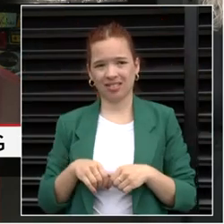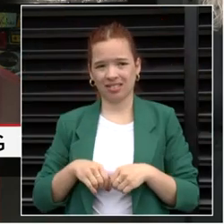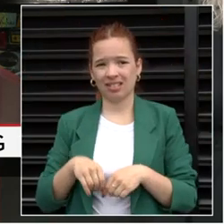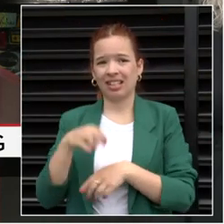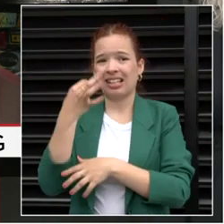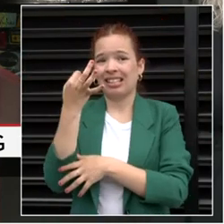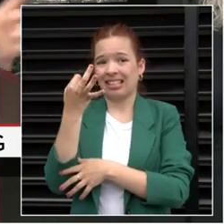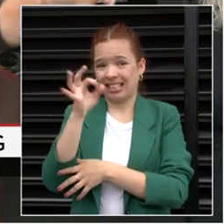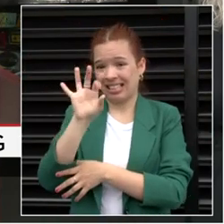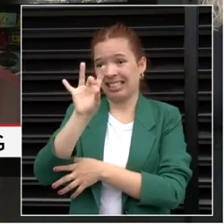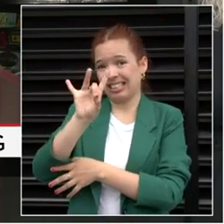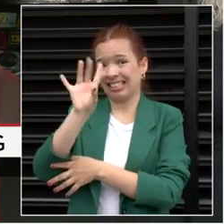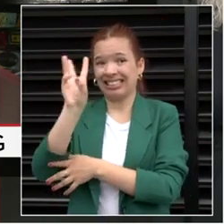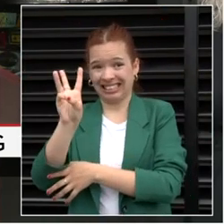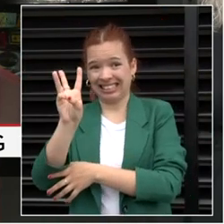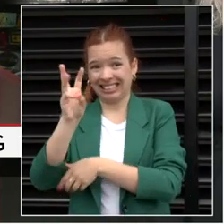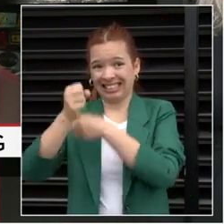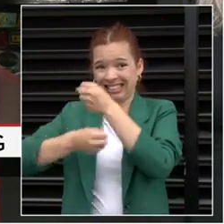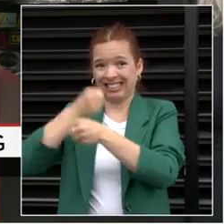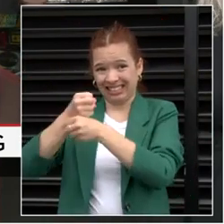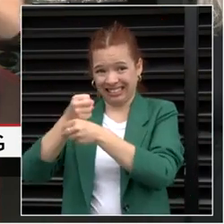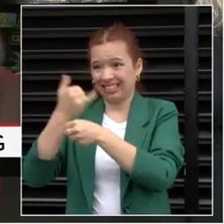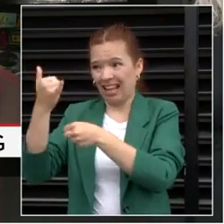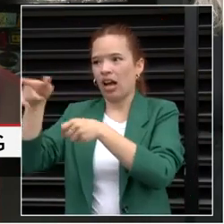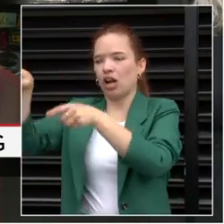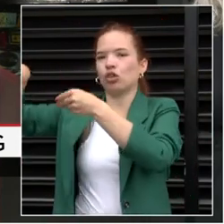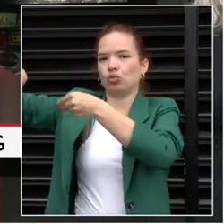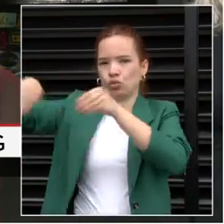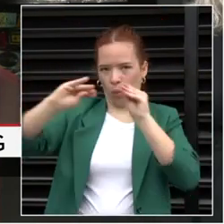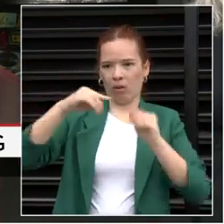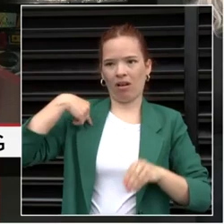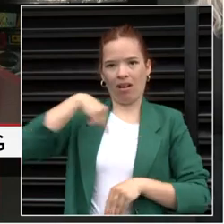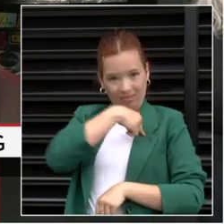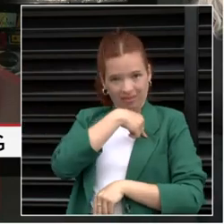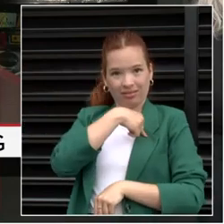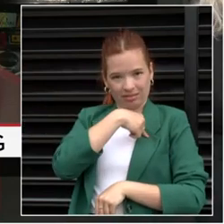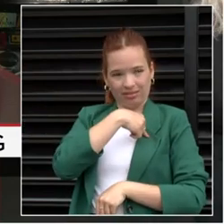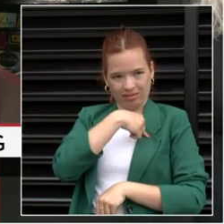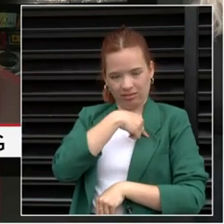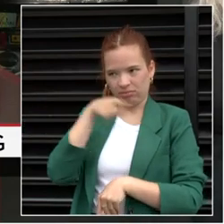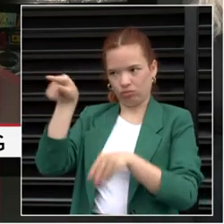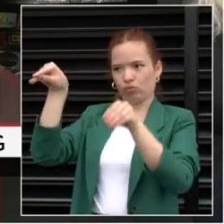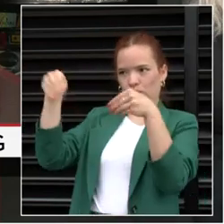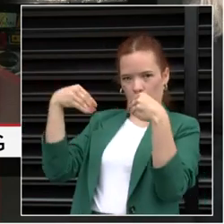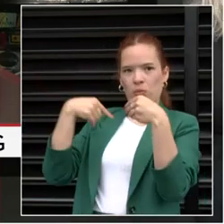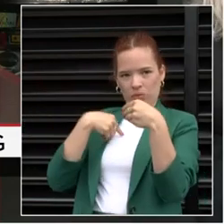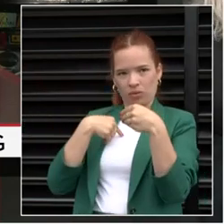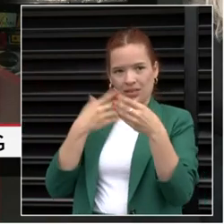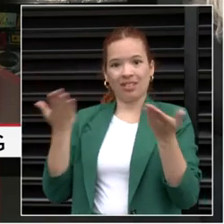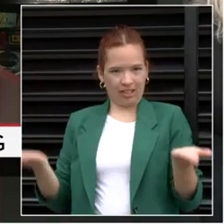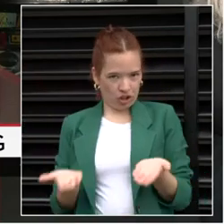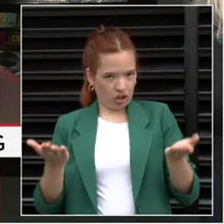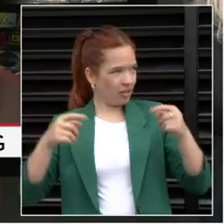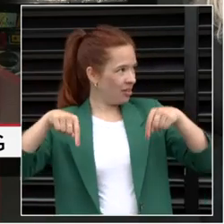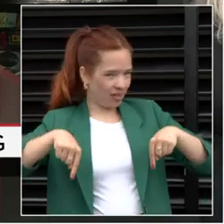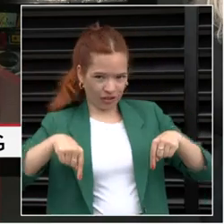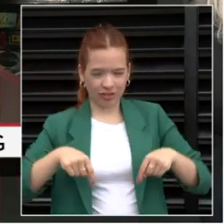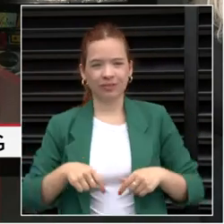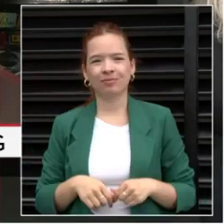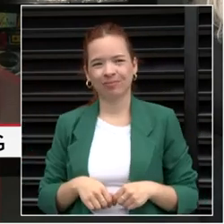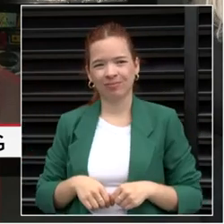took it from there, moved it here in '96. But I want to introduce people to someone